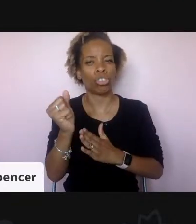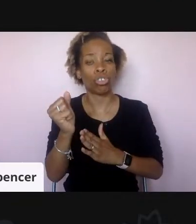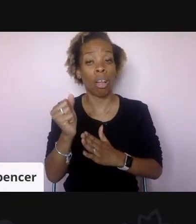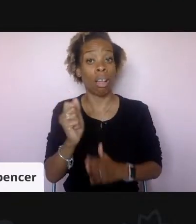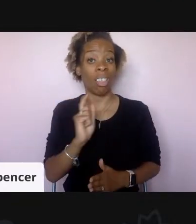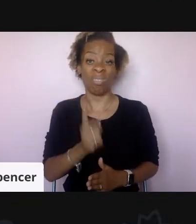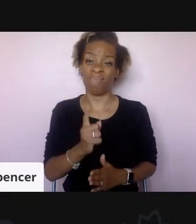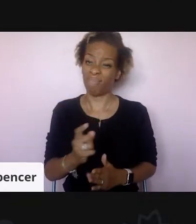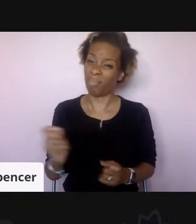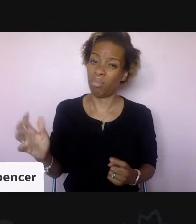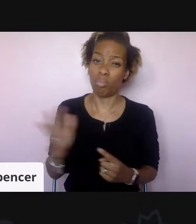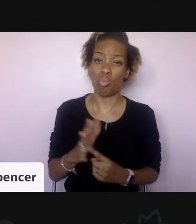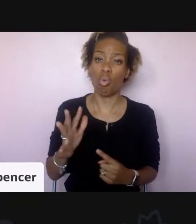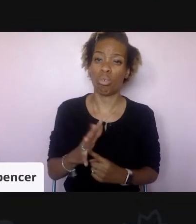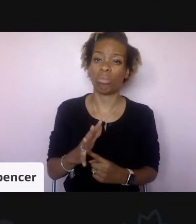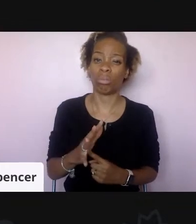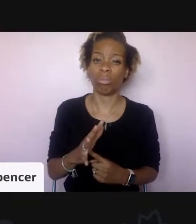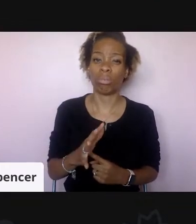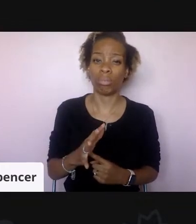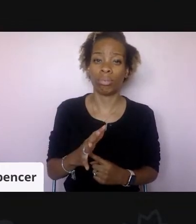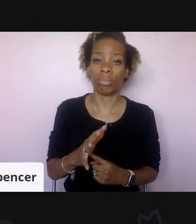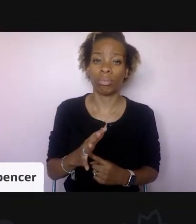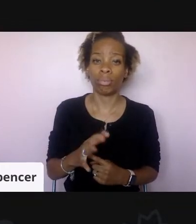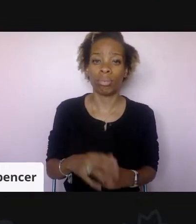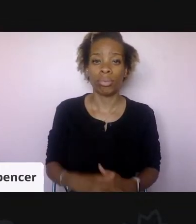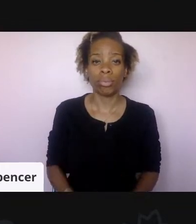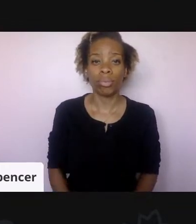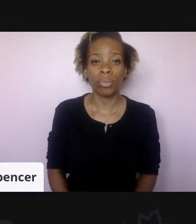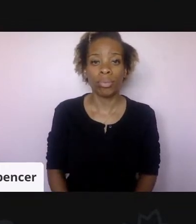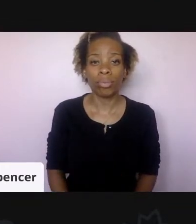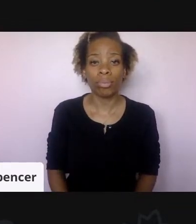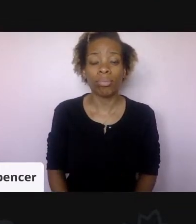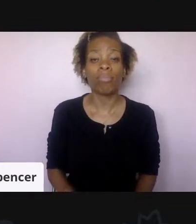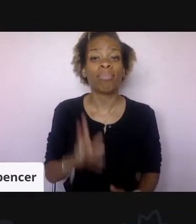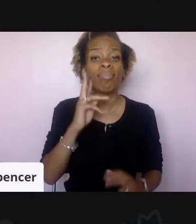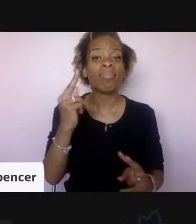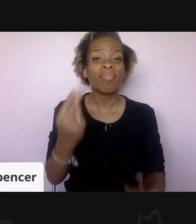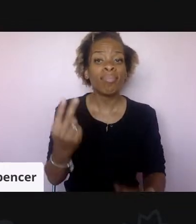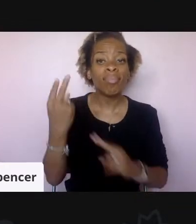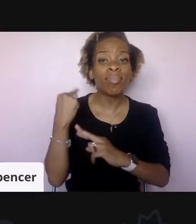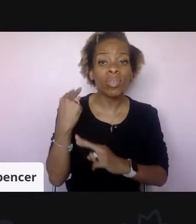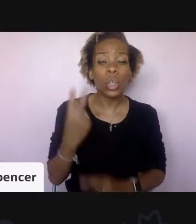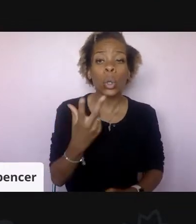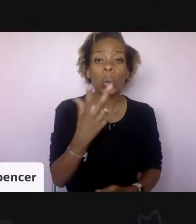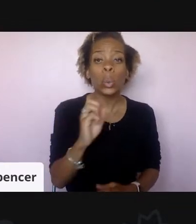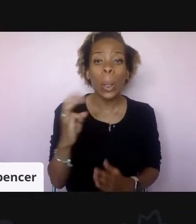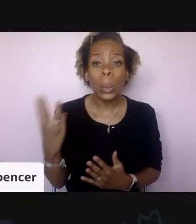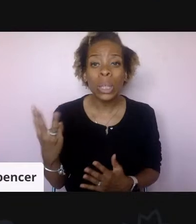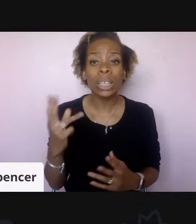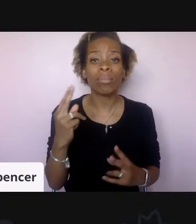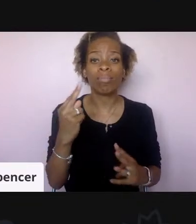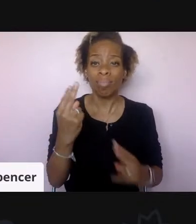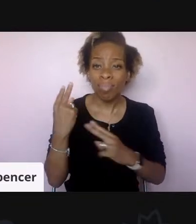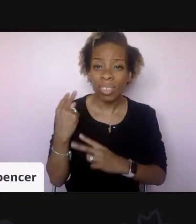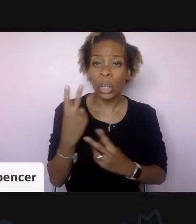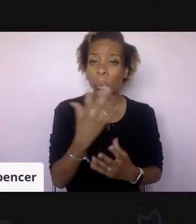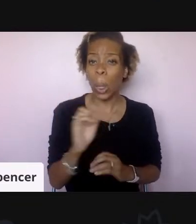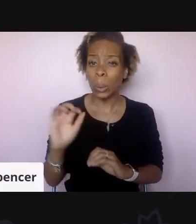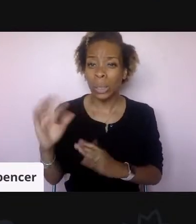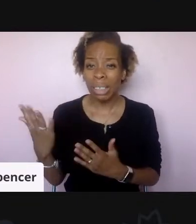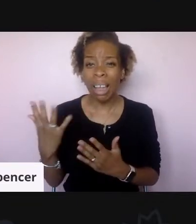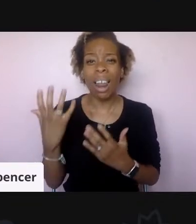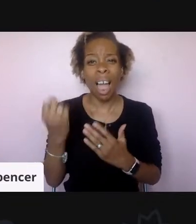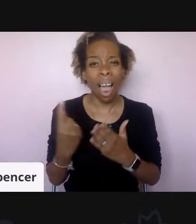important. Calling back to 2003, 2010, to relevant dates there,